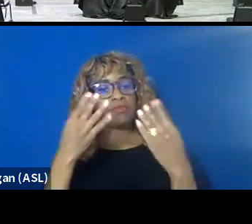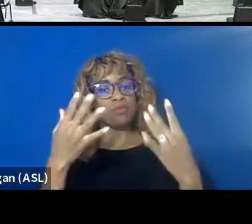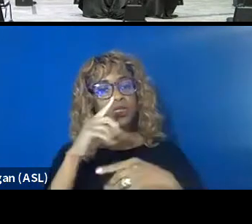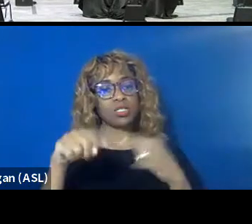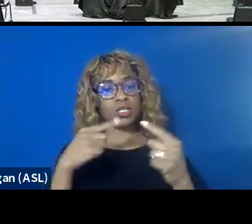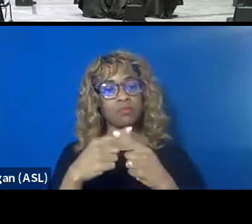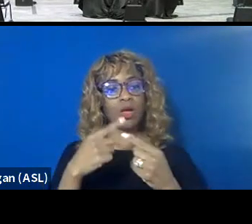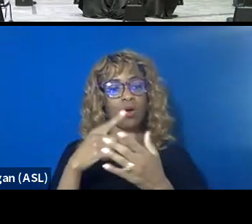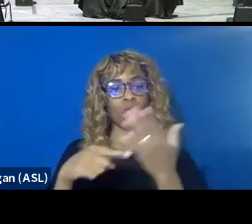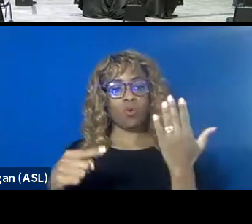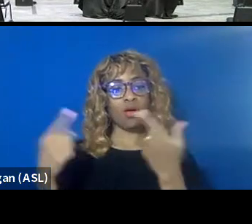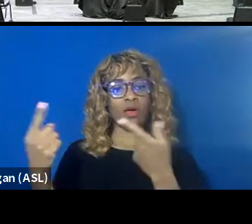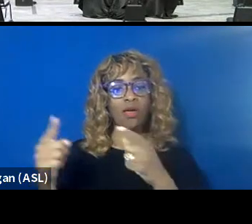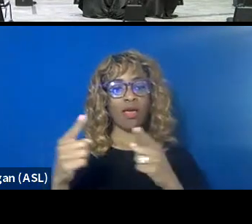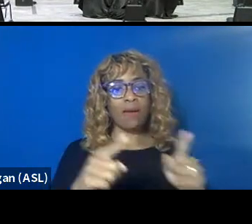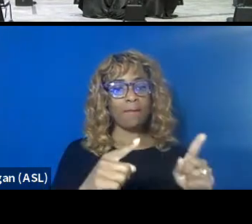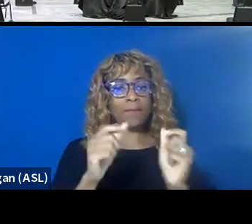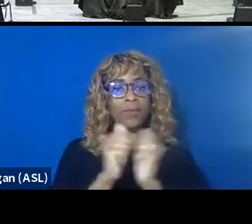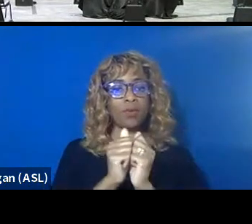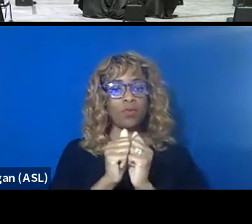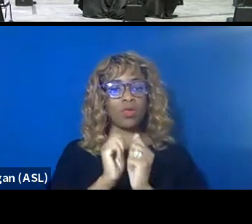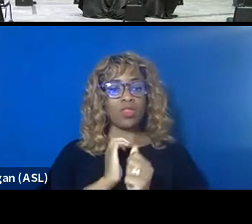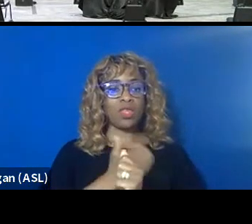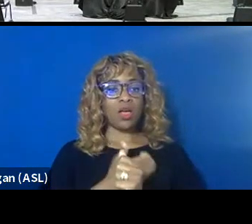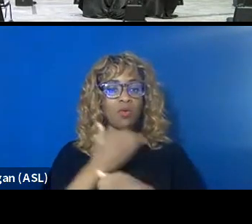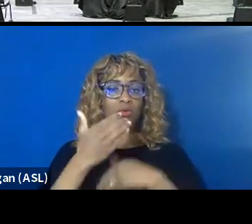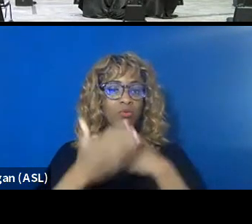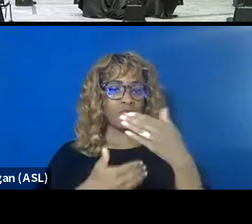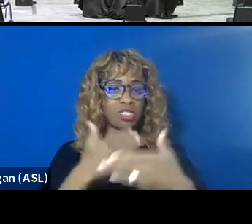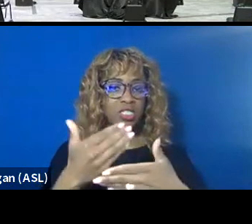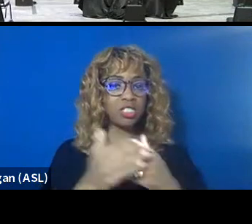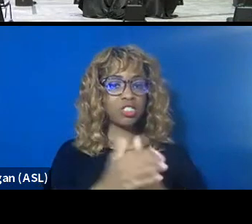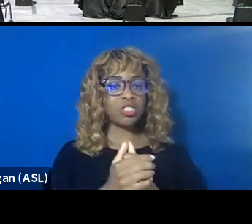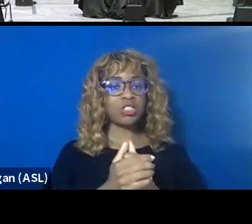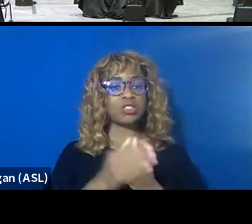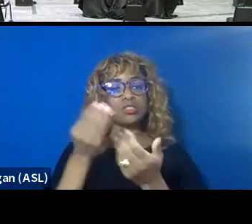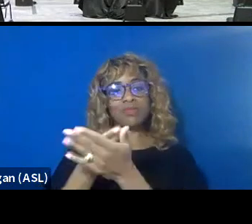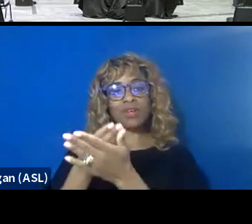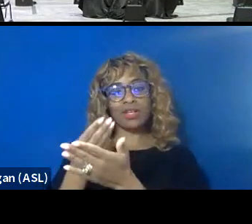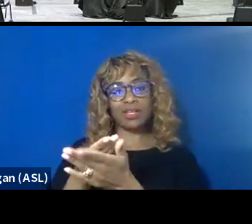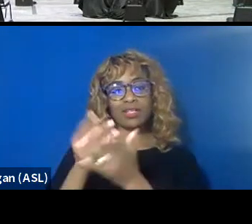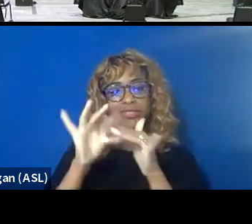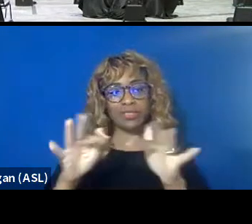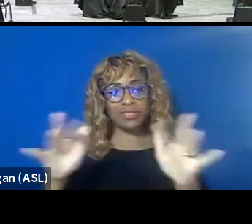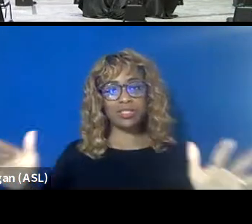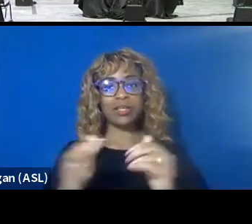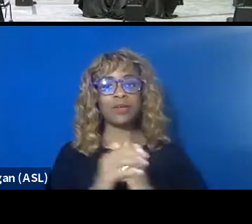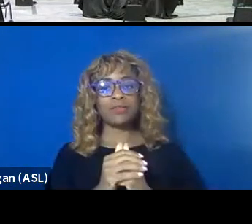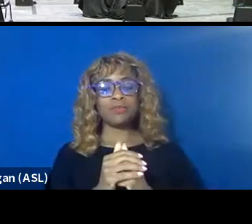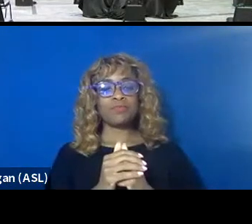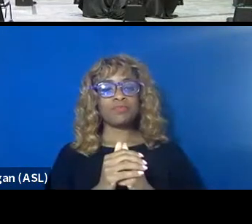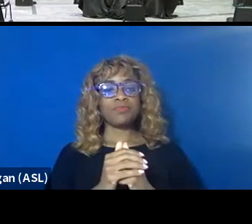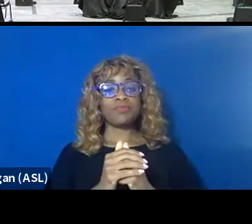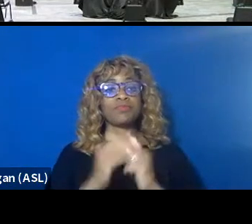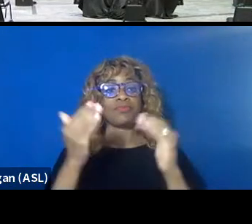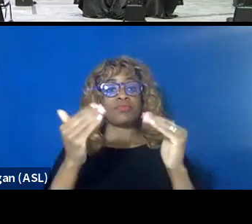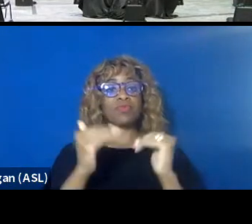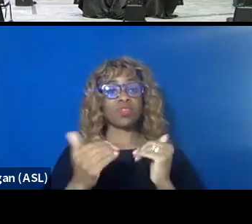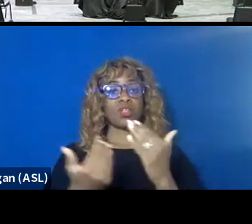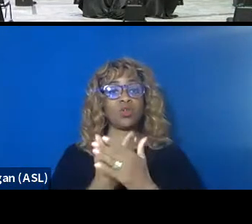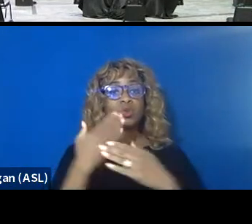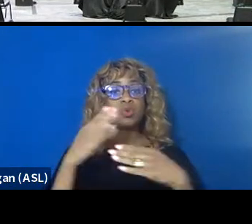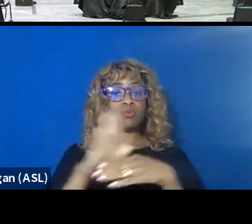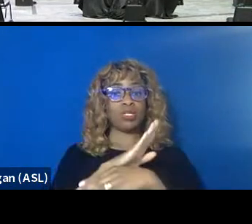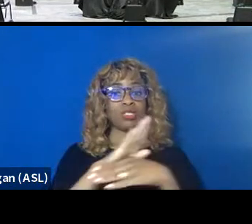about what is happening with our procedures, finances, all of those things. Moving on to new